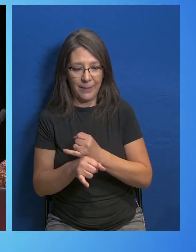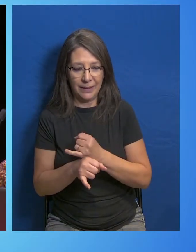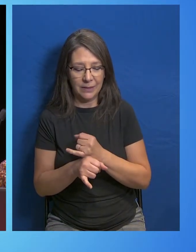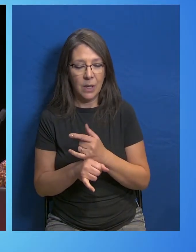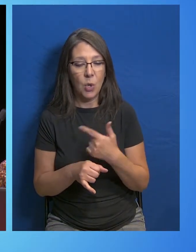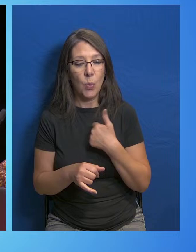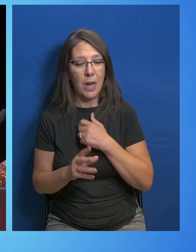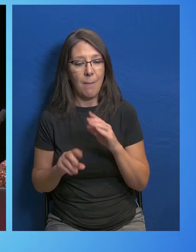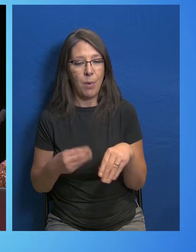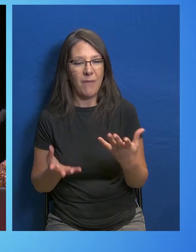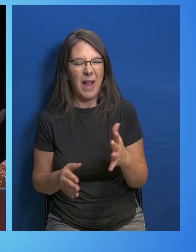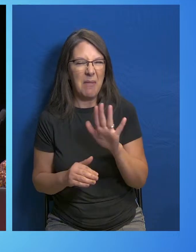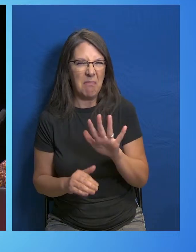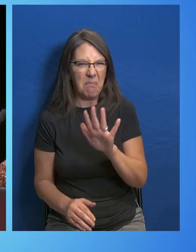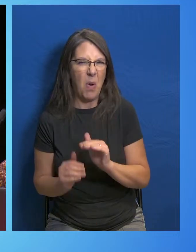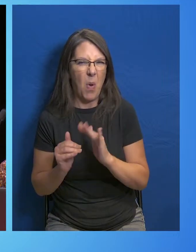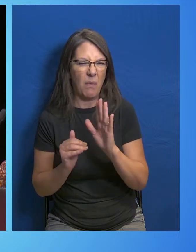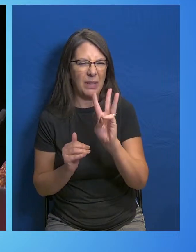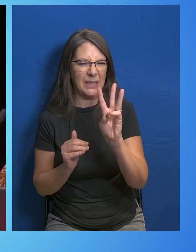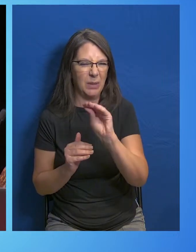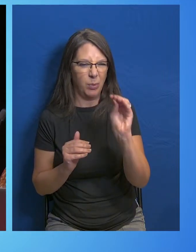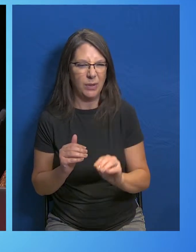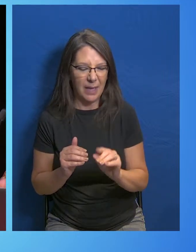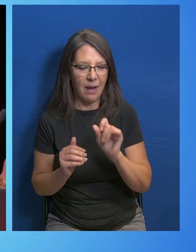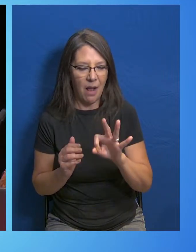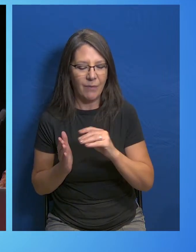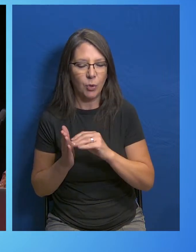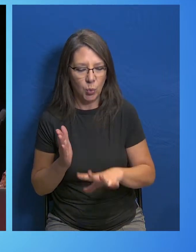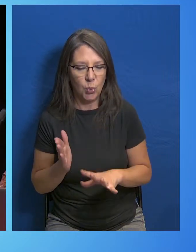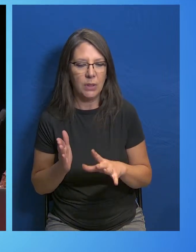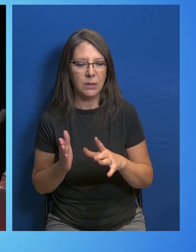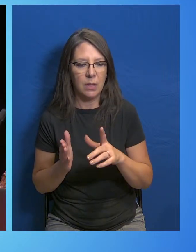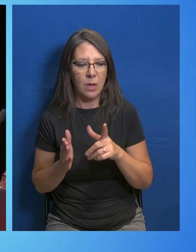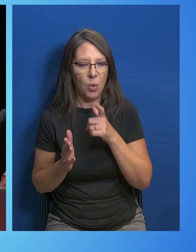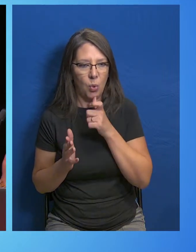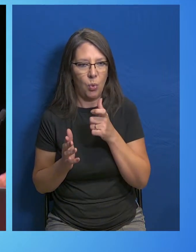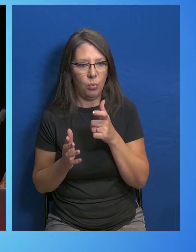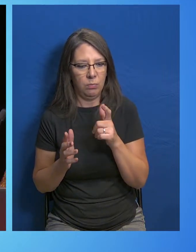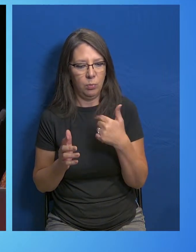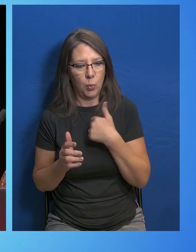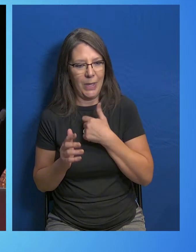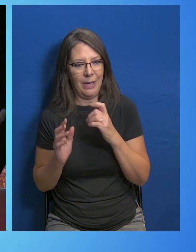bit over 6% of the total number of students served by ASDB.